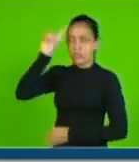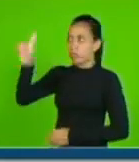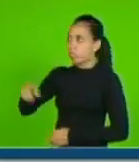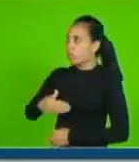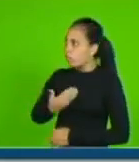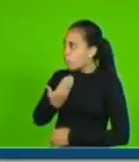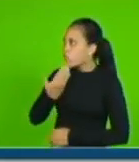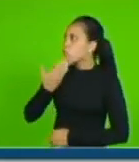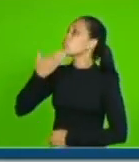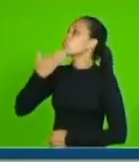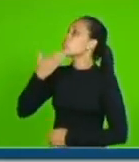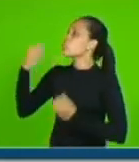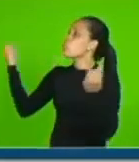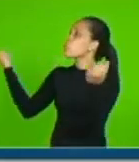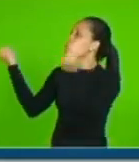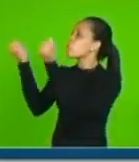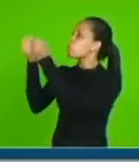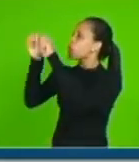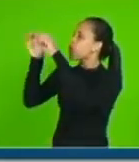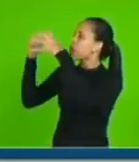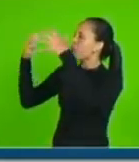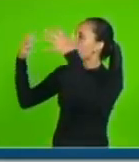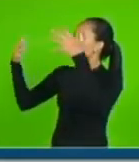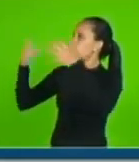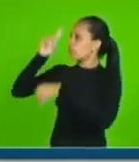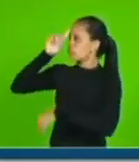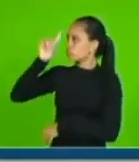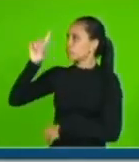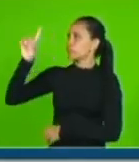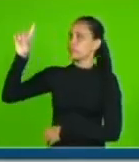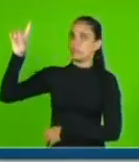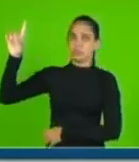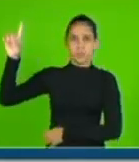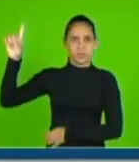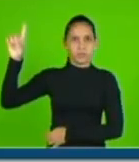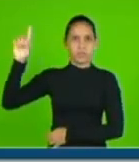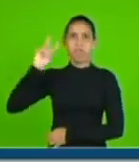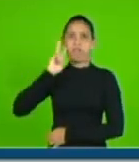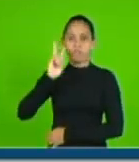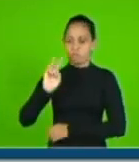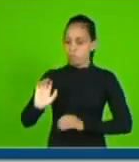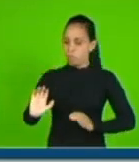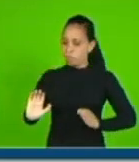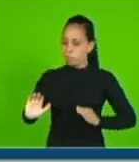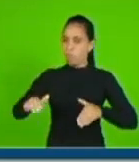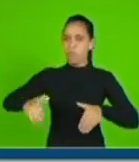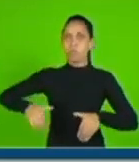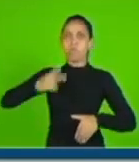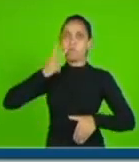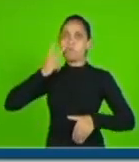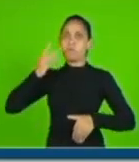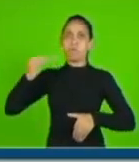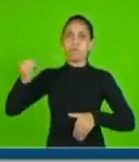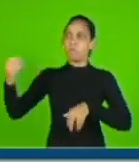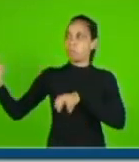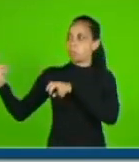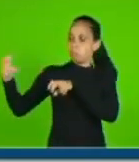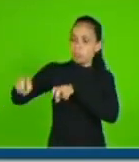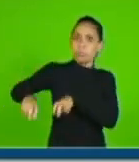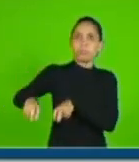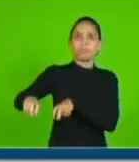looking to heaven, saw the glory of God and Jesus that was on the right side of God. My brethren, the faithful